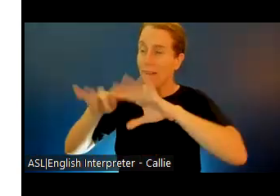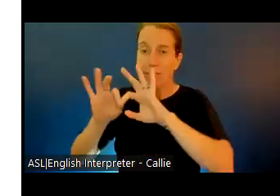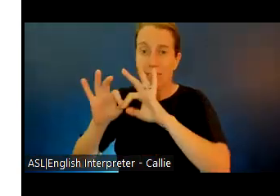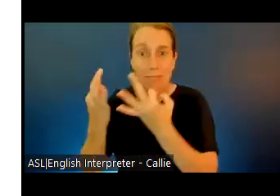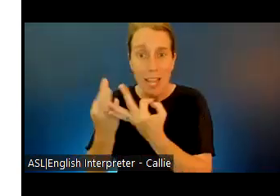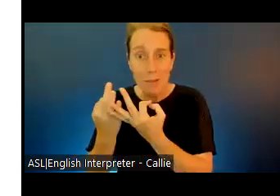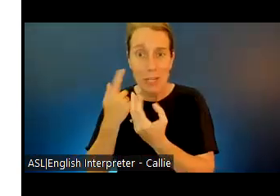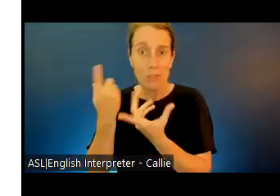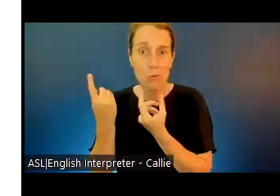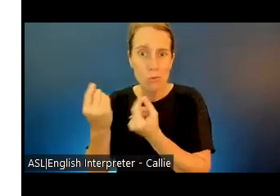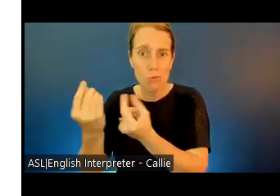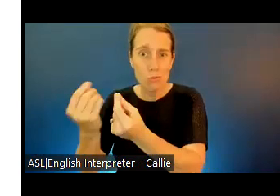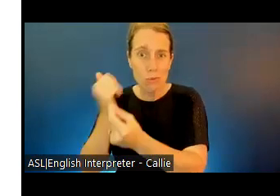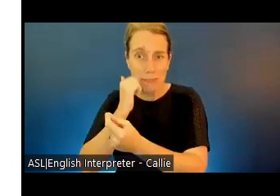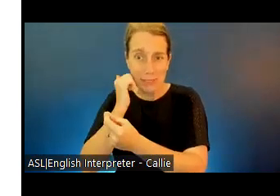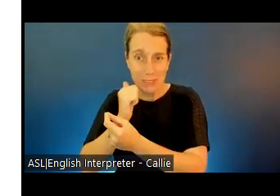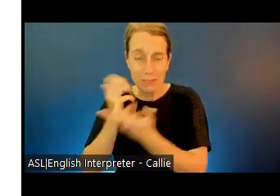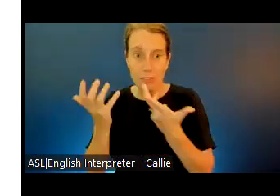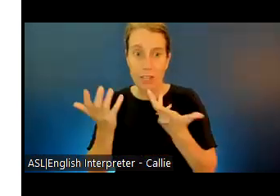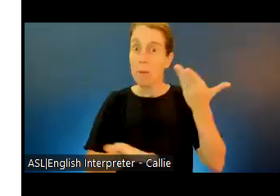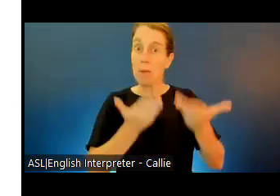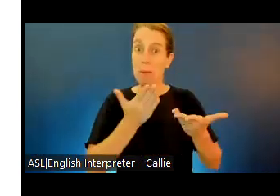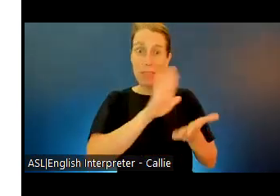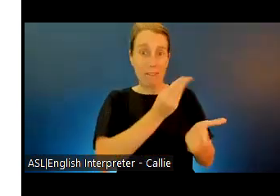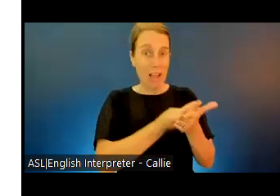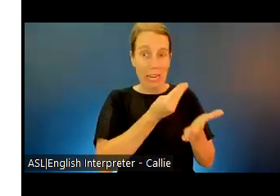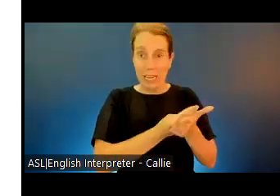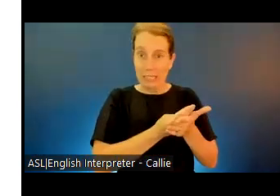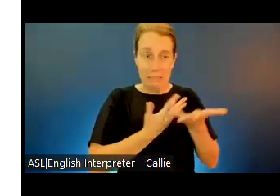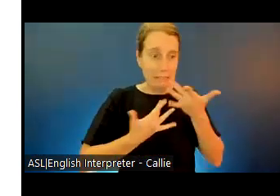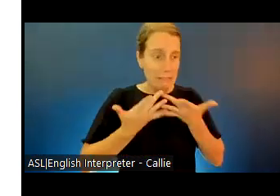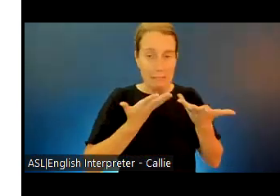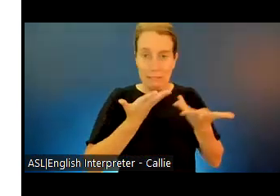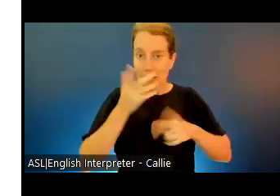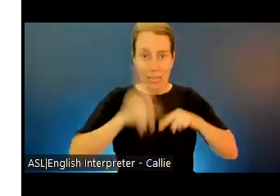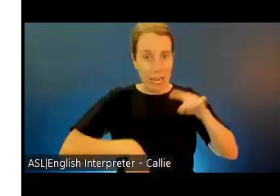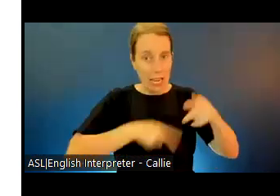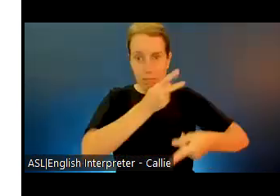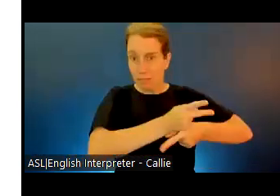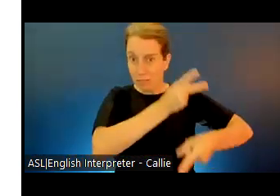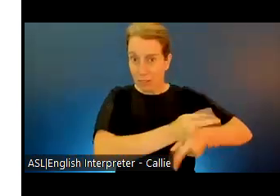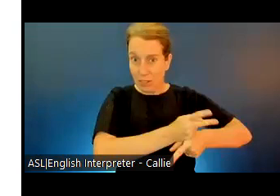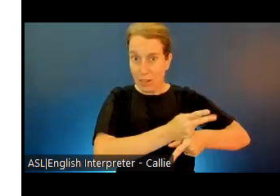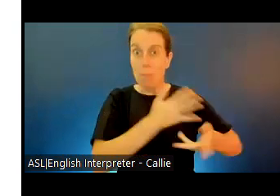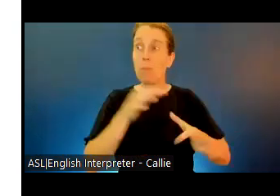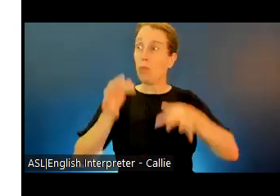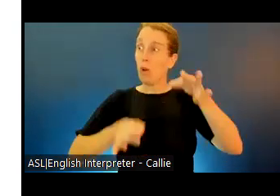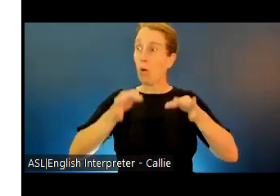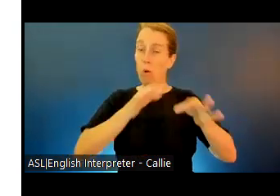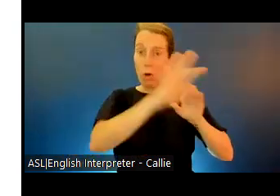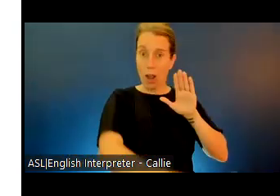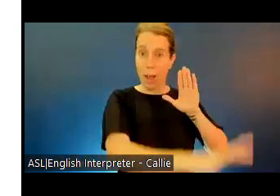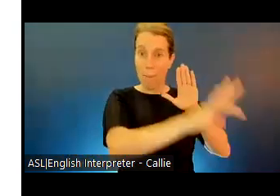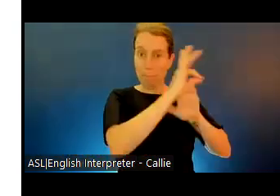financial needs. They may have a court-appointed guardian or an informal caregiver handling their finances. In most